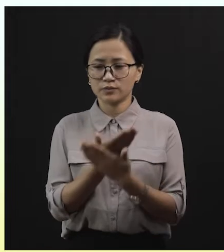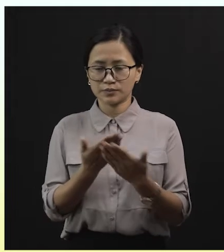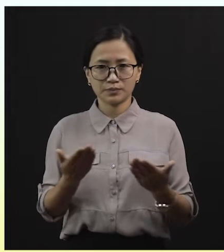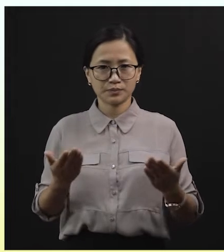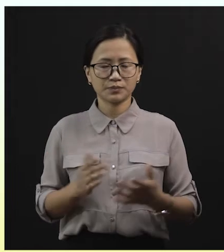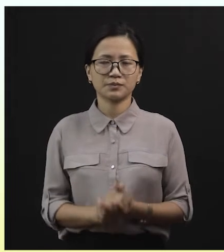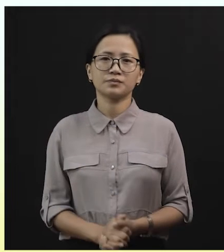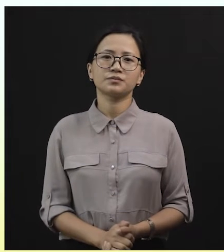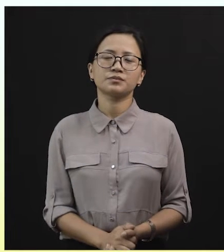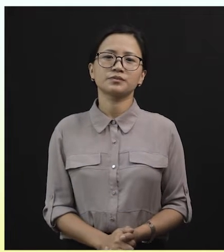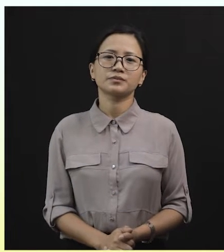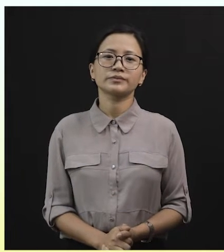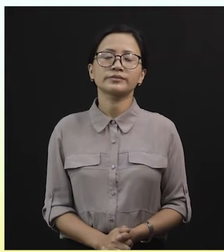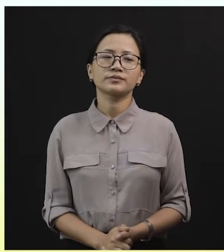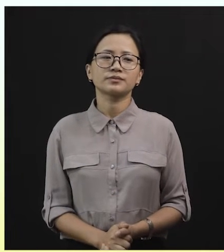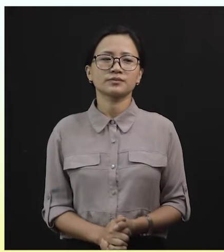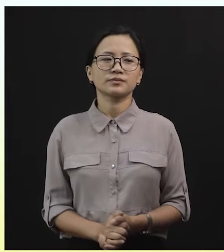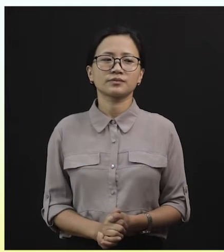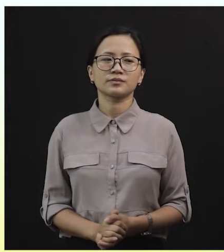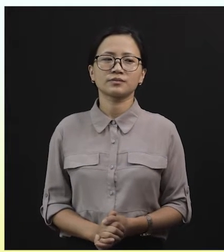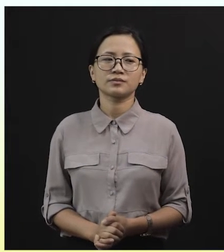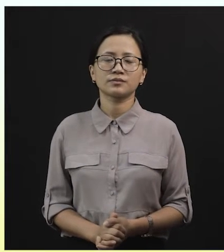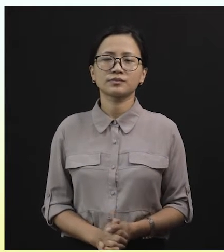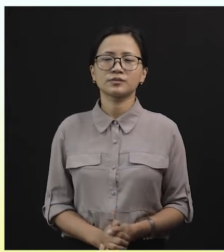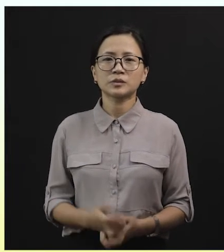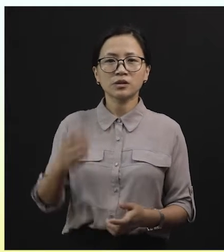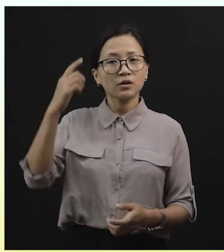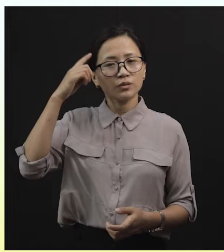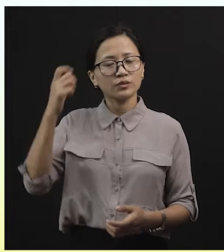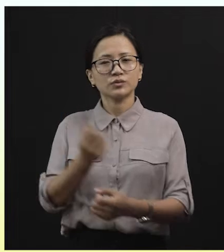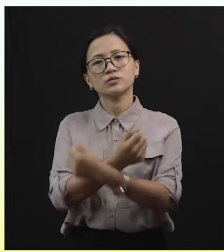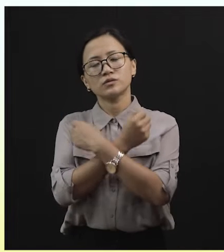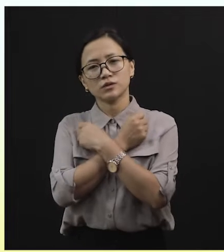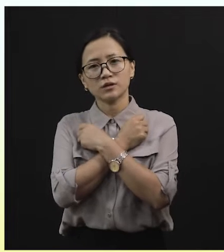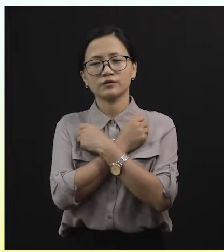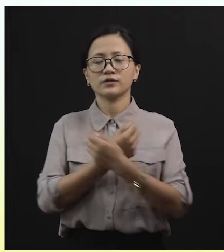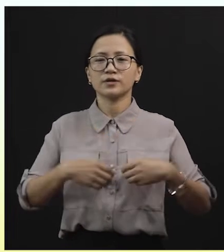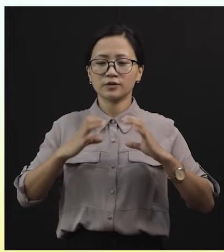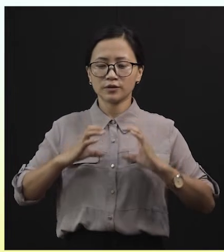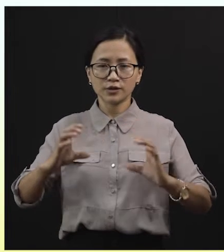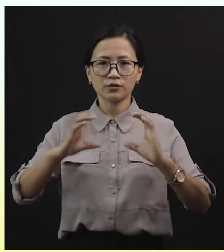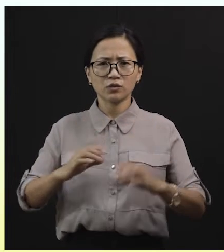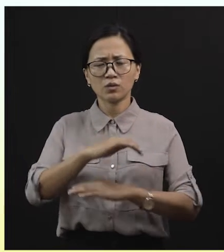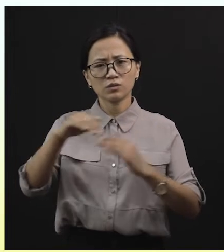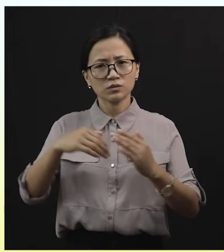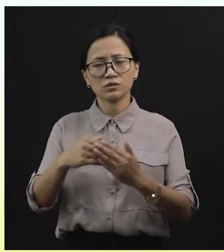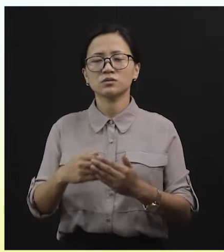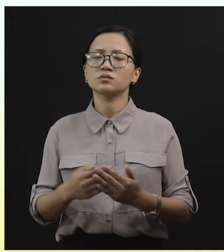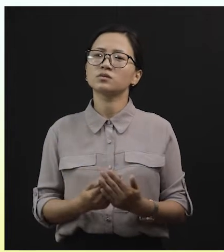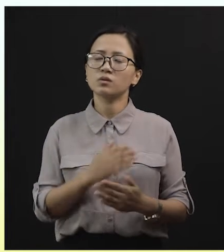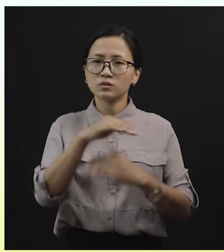right? But instead to love and care for all living